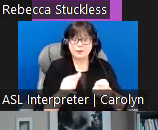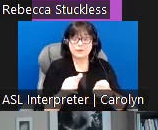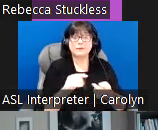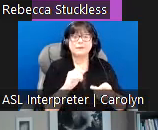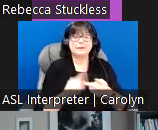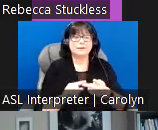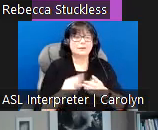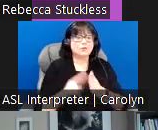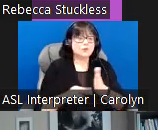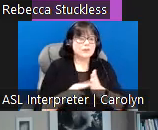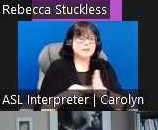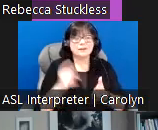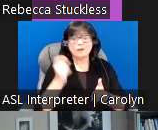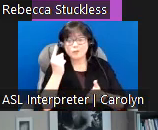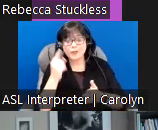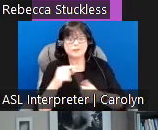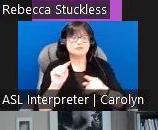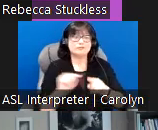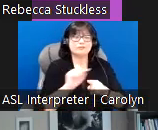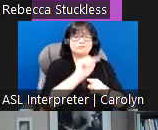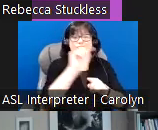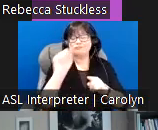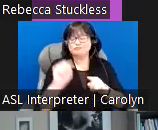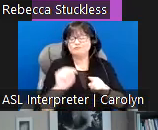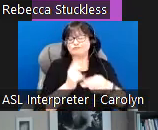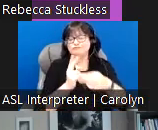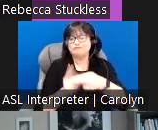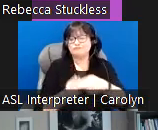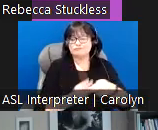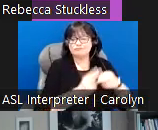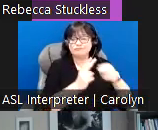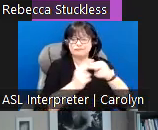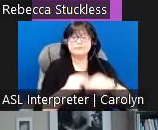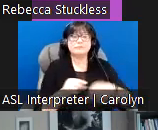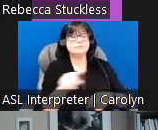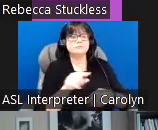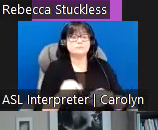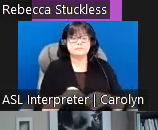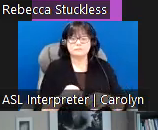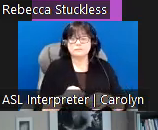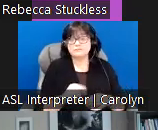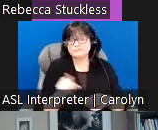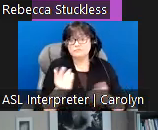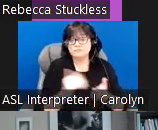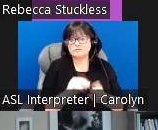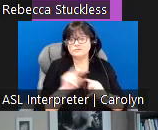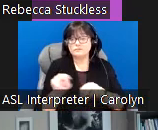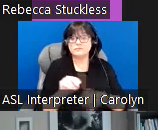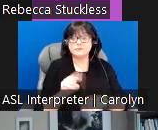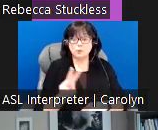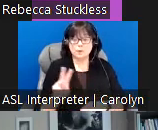reading comprehension, reading efficiency, and morphology. You can get an idea from the website as to what each of these